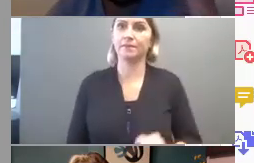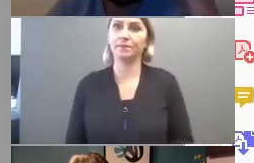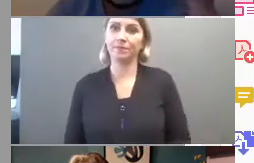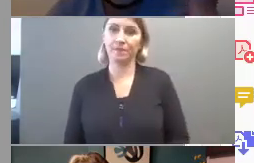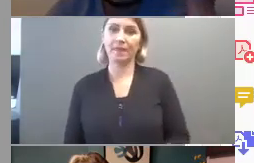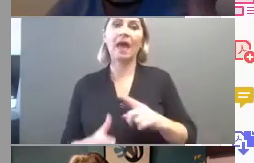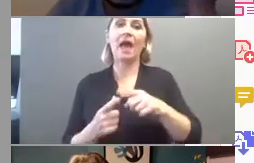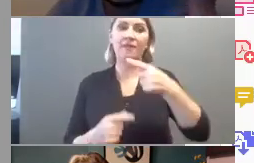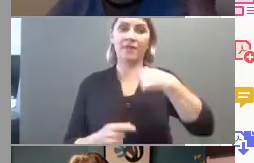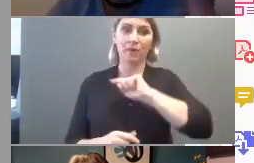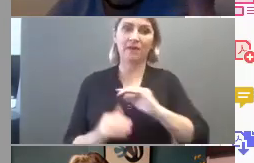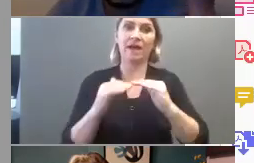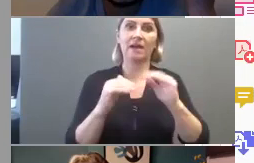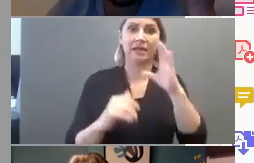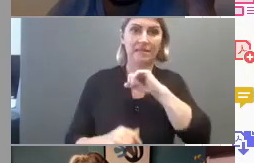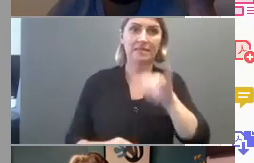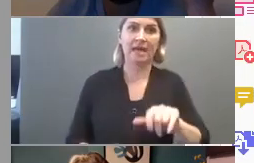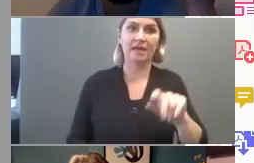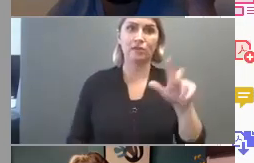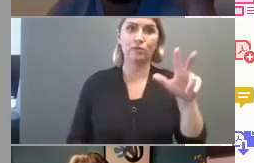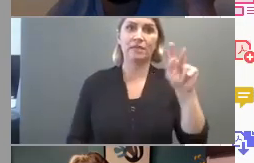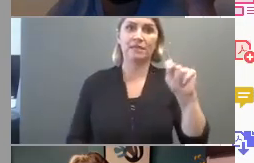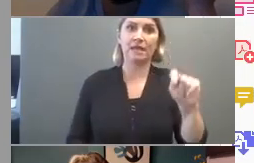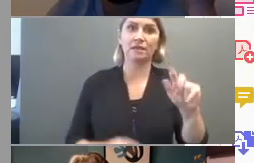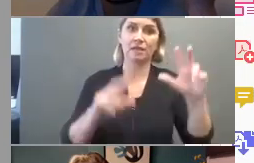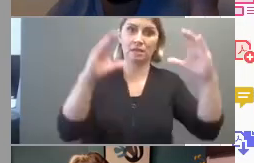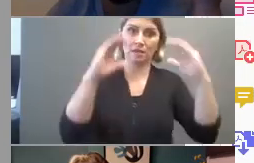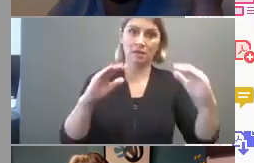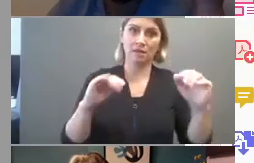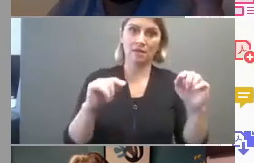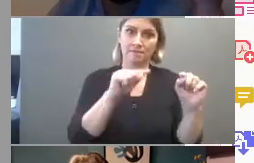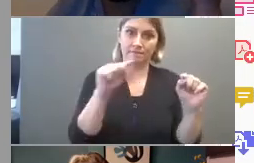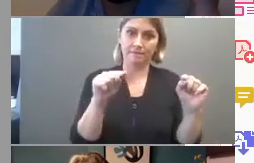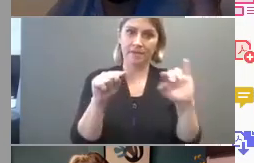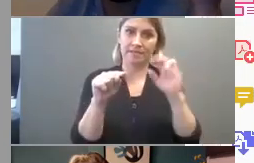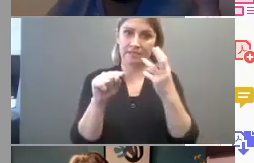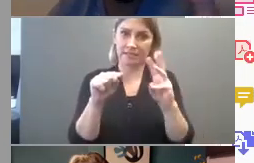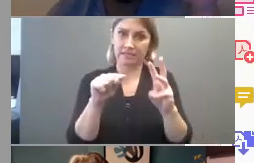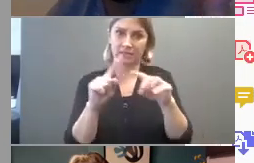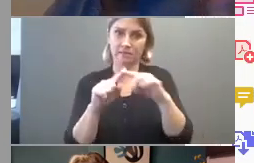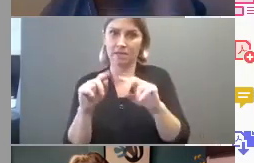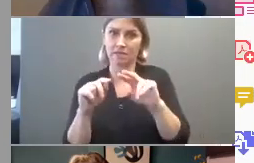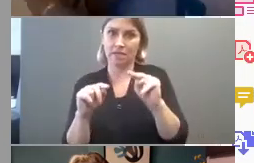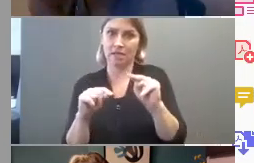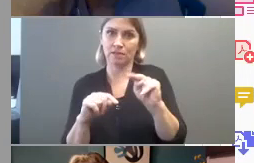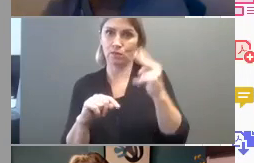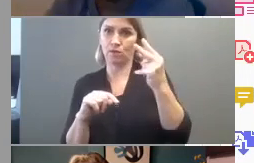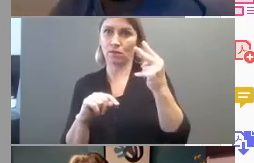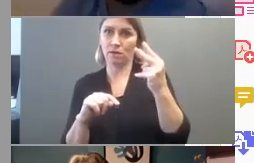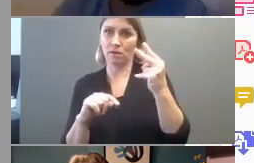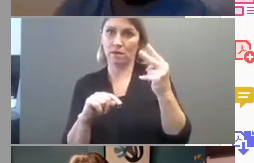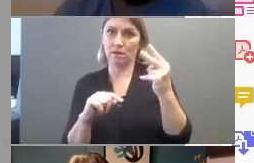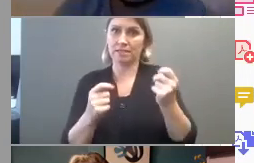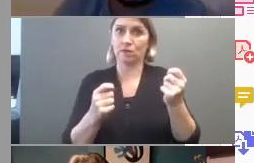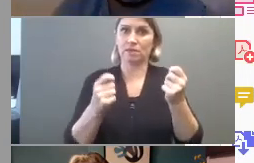Then we replace that with our Tn by 4. So we have 3Cn squared by 16 plus of n squared. We take out